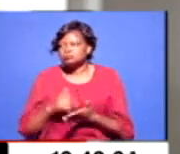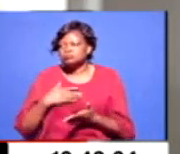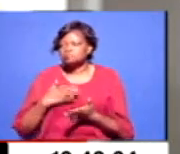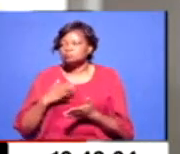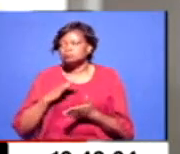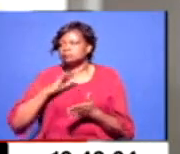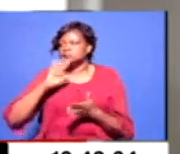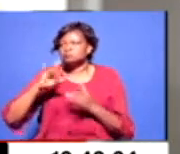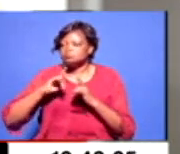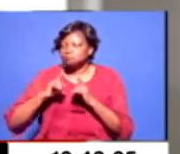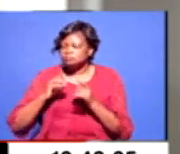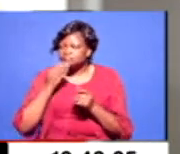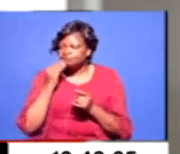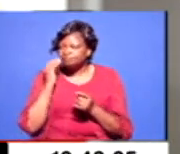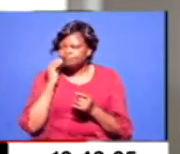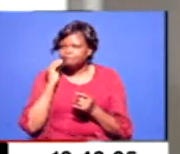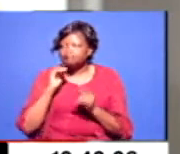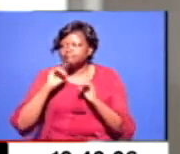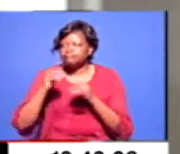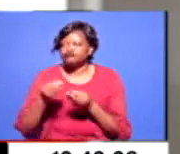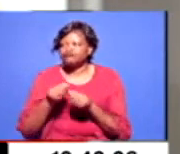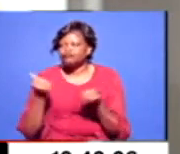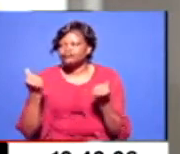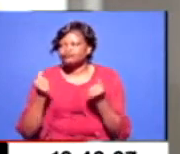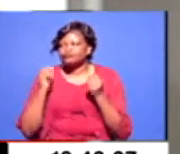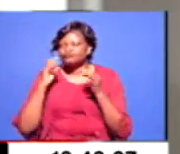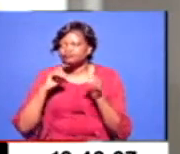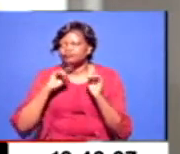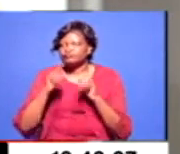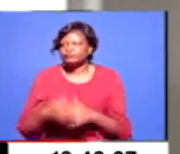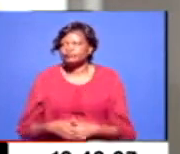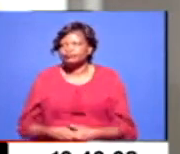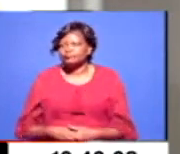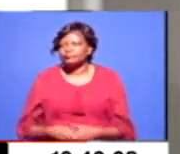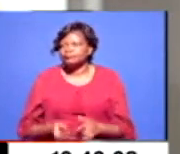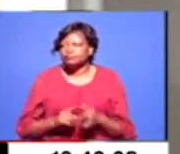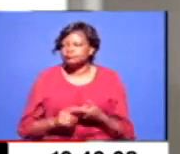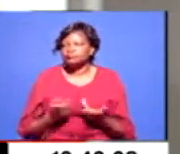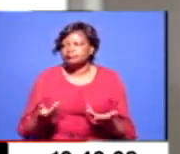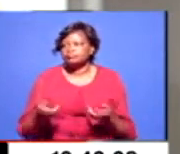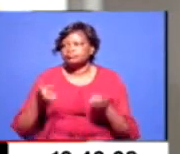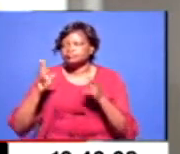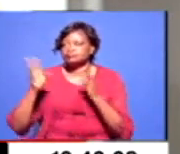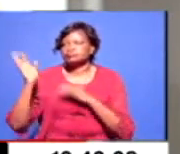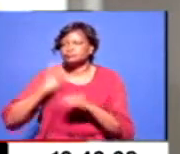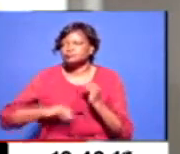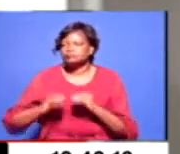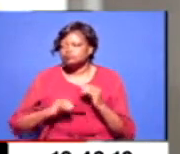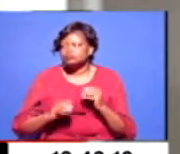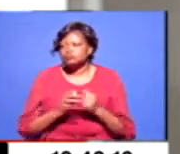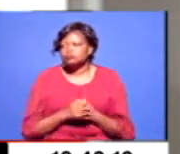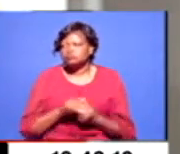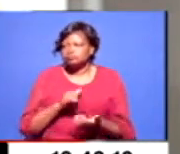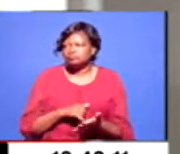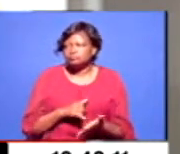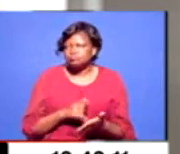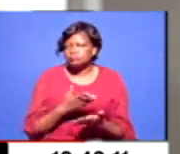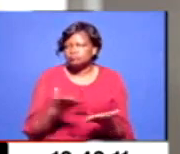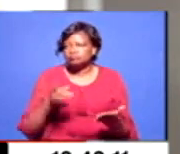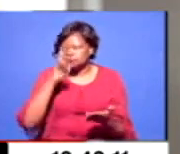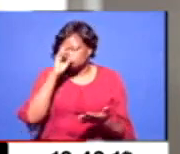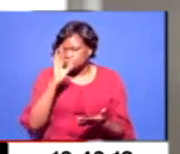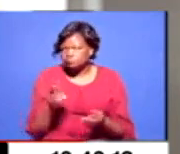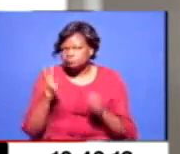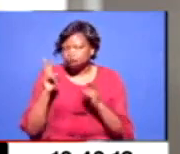it out at home, go sort it out. Even if they go, then there's issues even of corruption, even involving such serious matter as